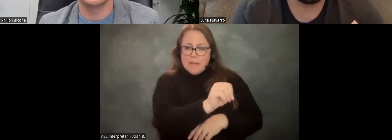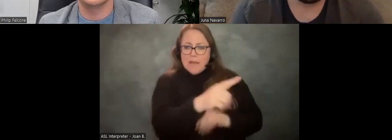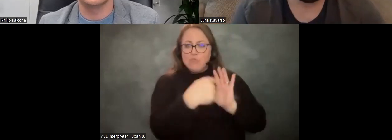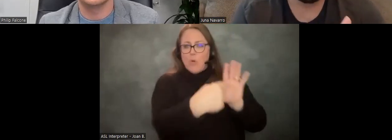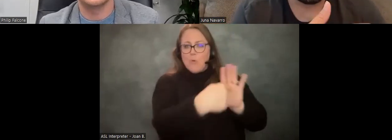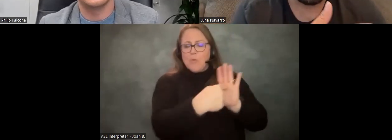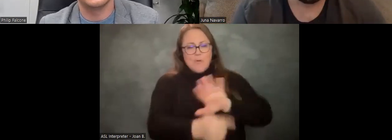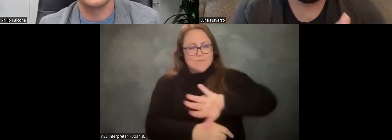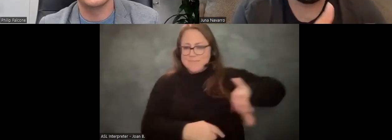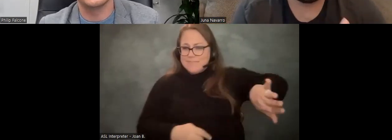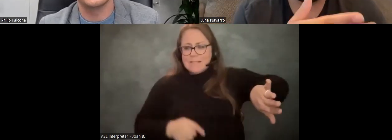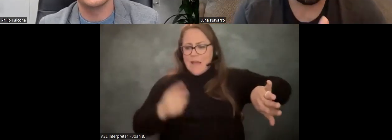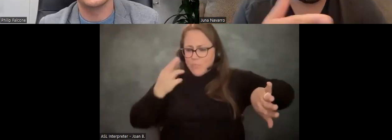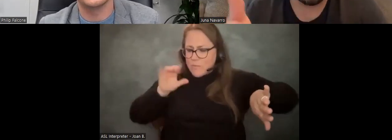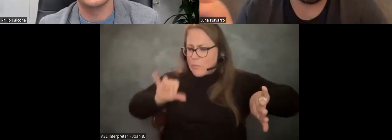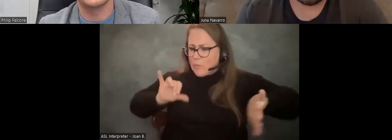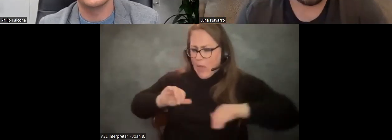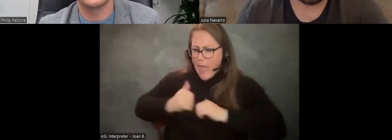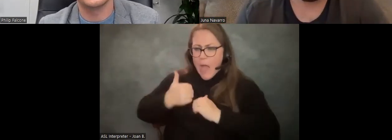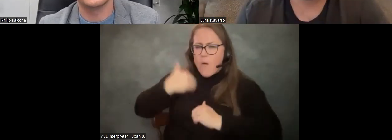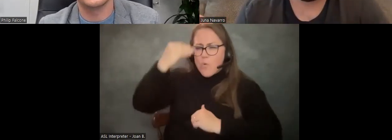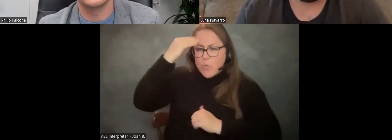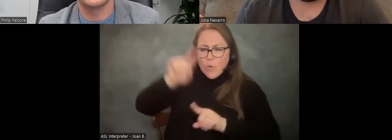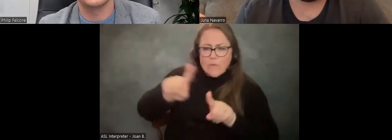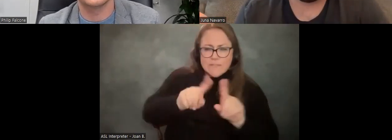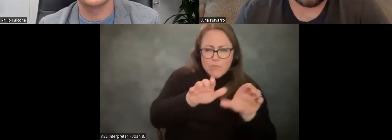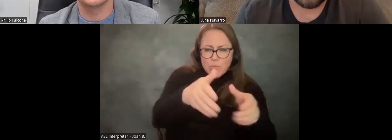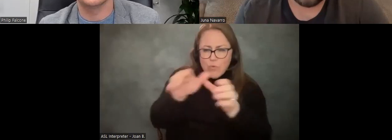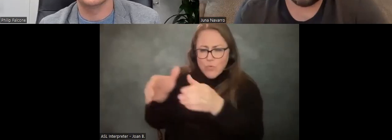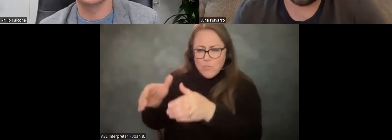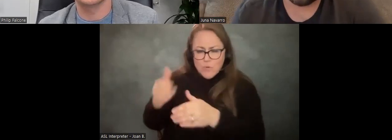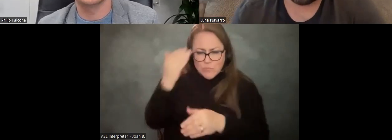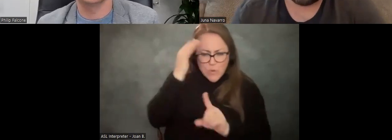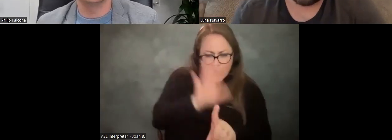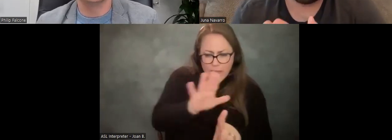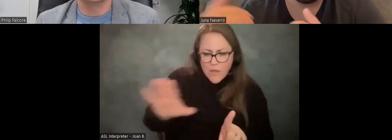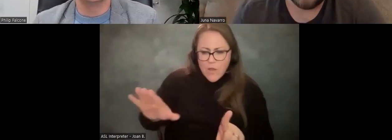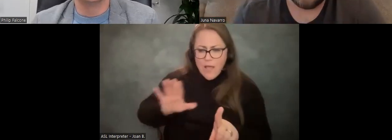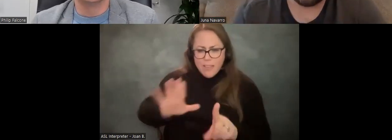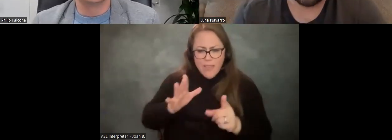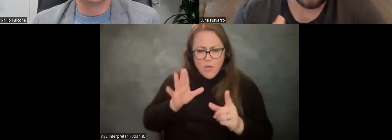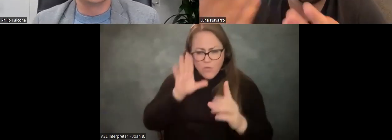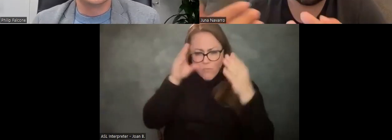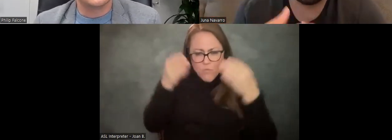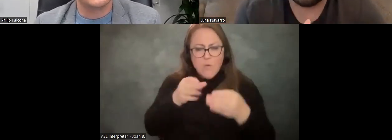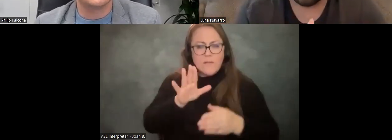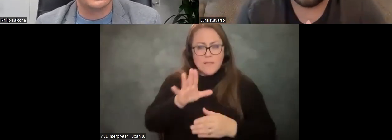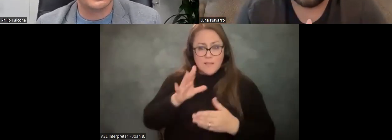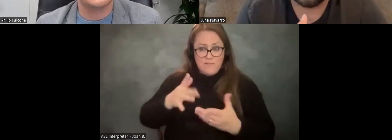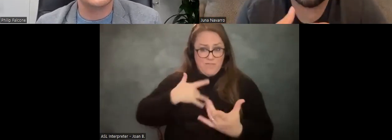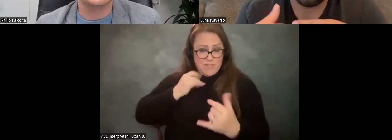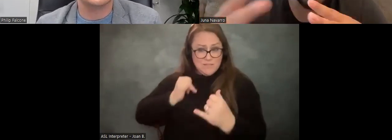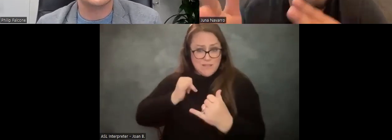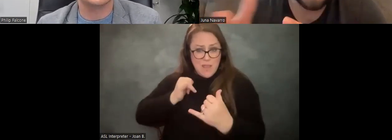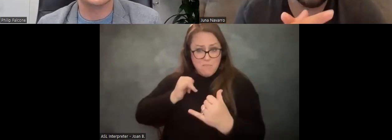Instead, it was, how do I get to know these organizations and why are they doing the work and do our morals align? And for